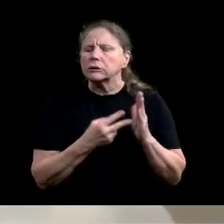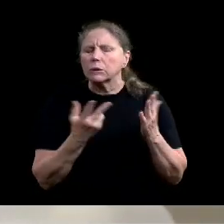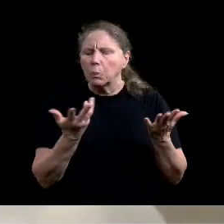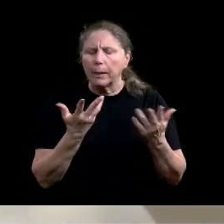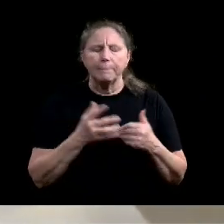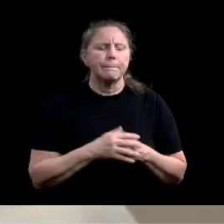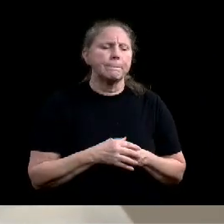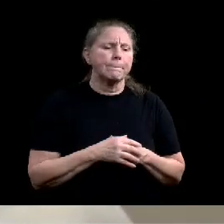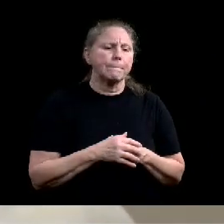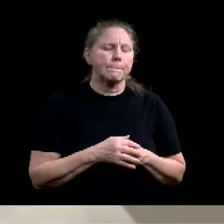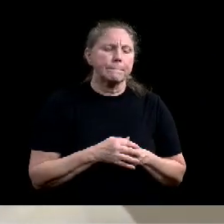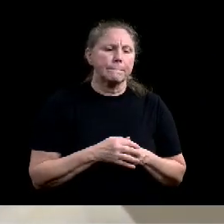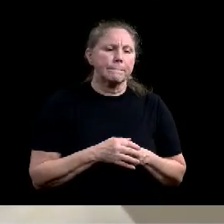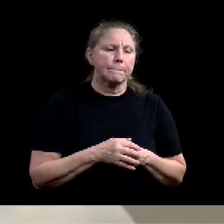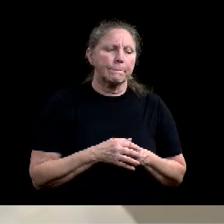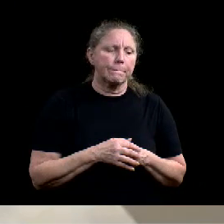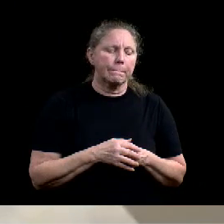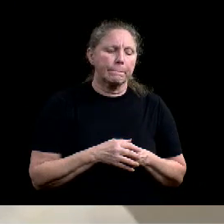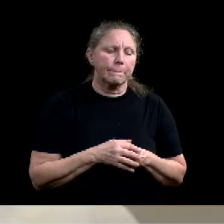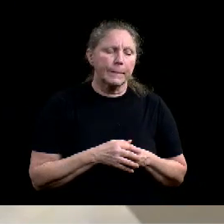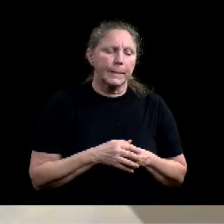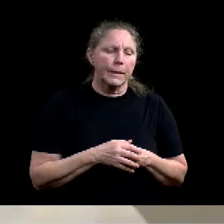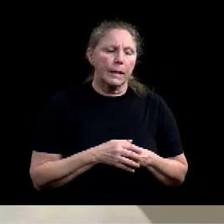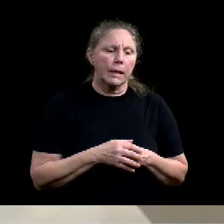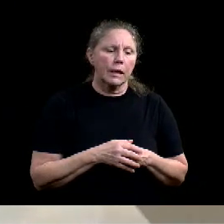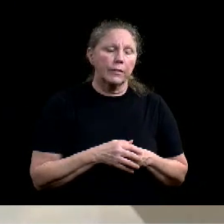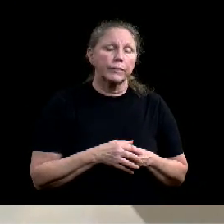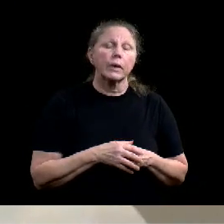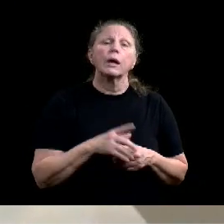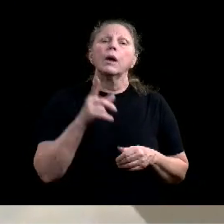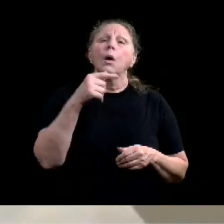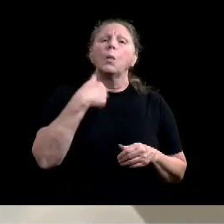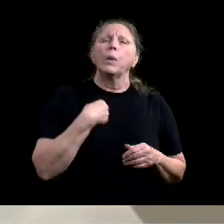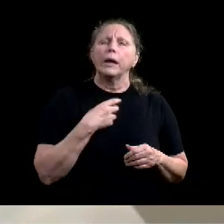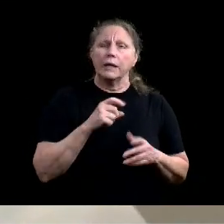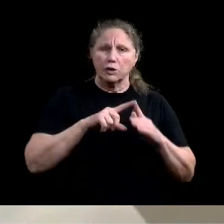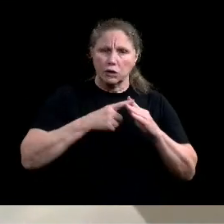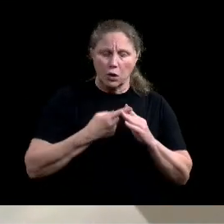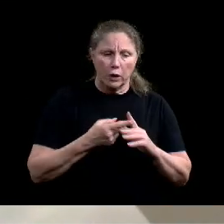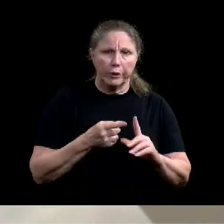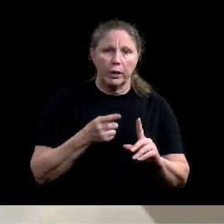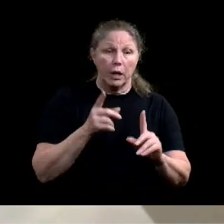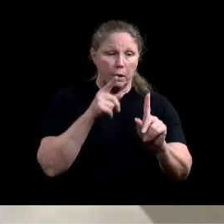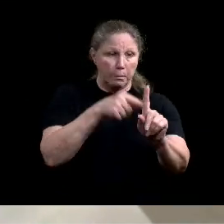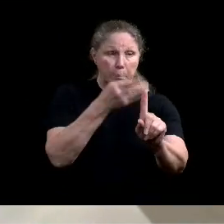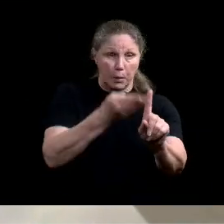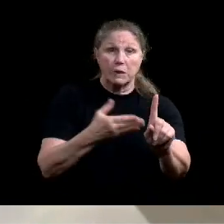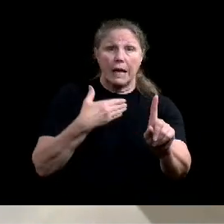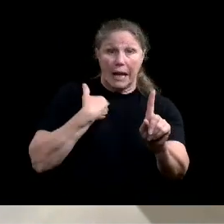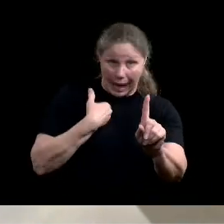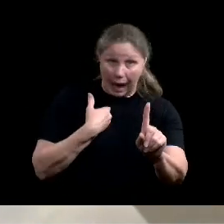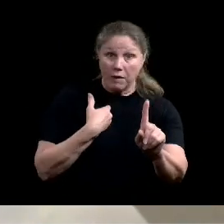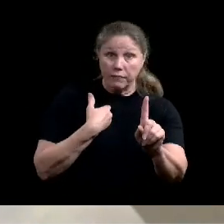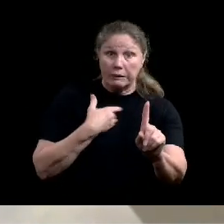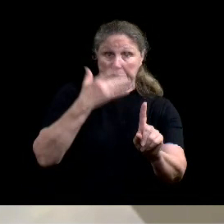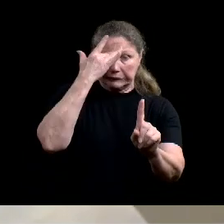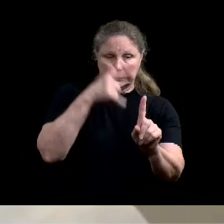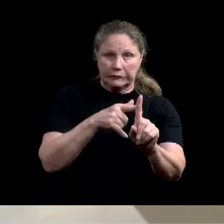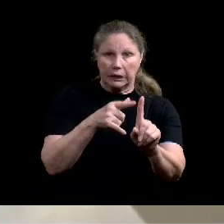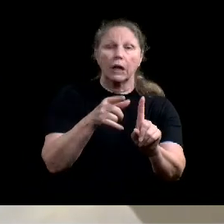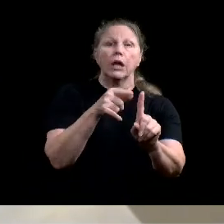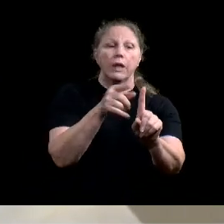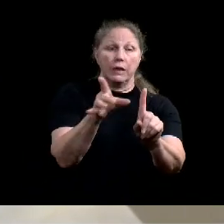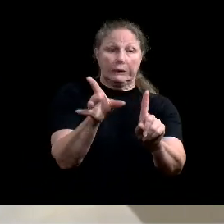Contact tracing is defined as identifying contacts of confirmed